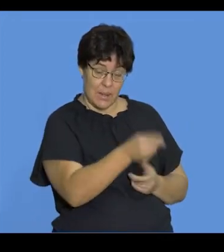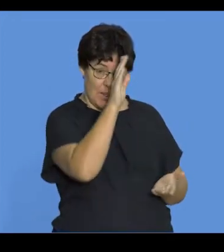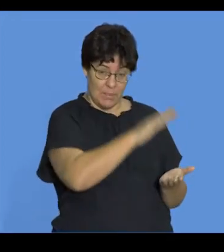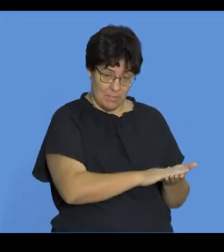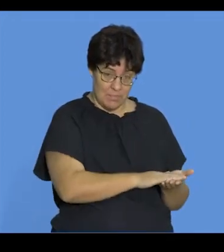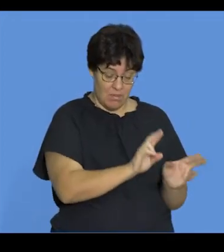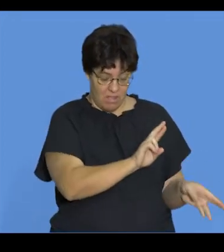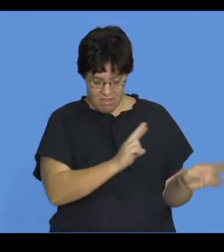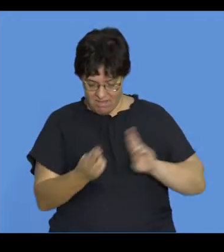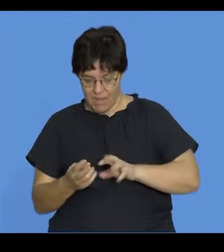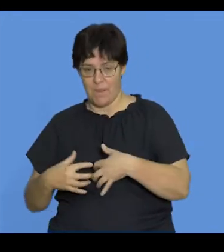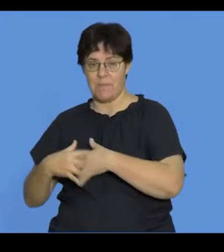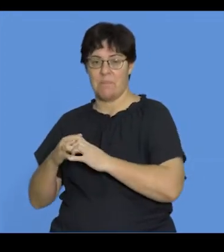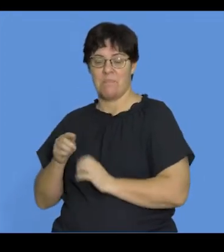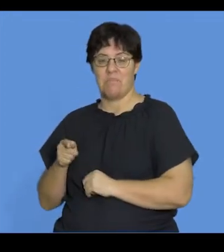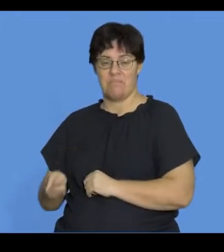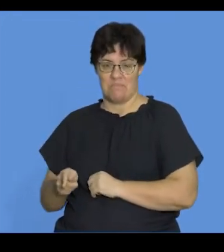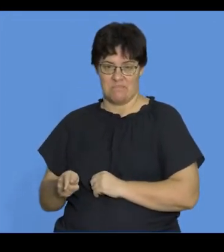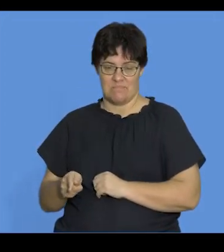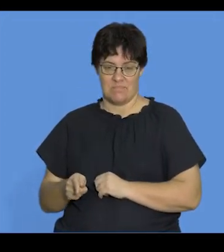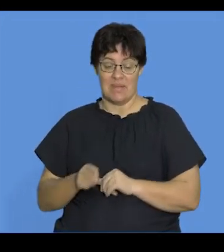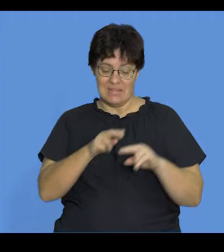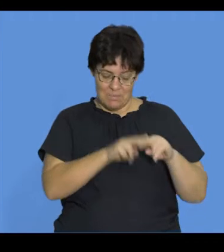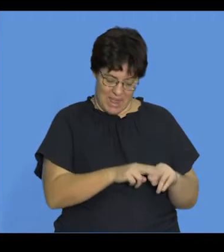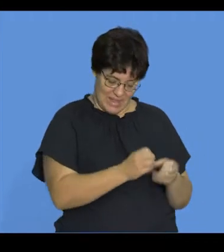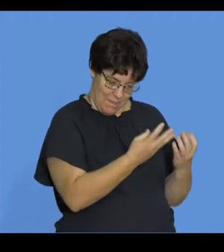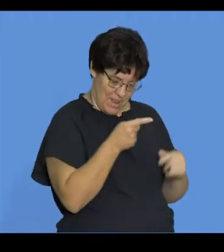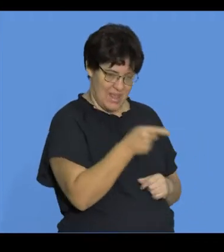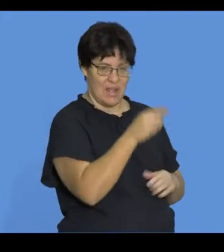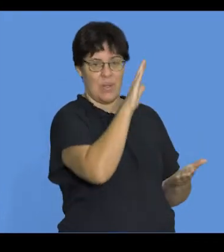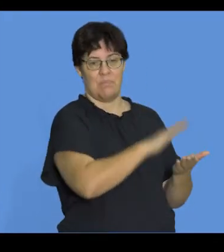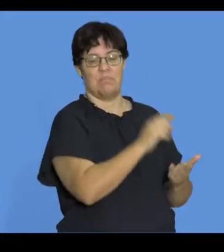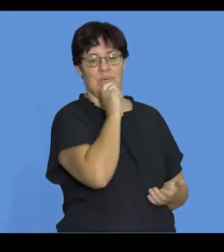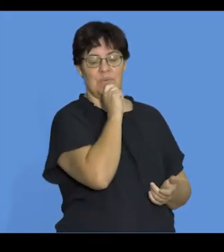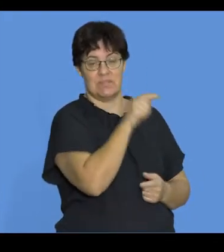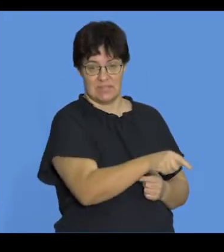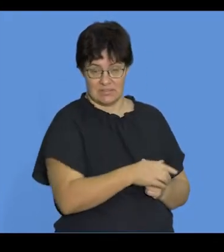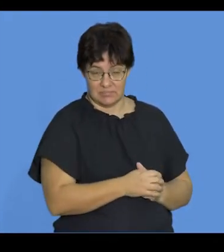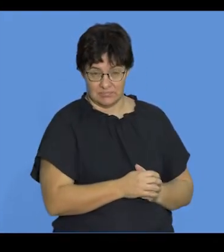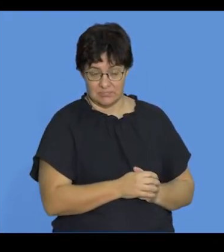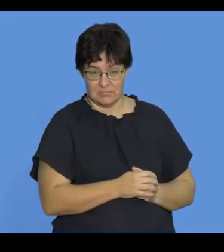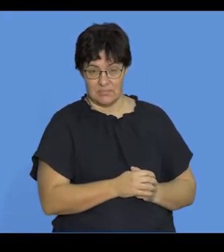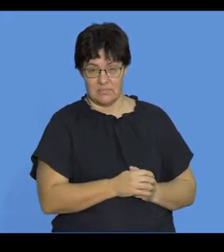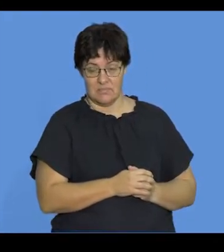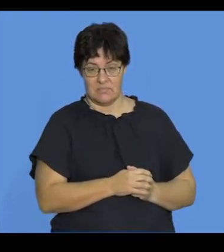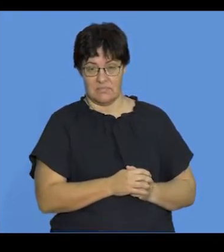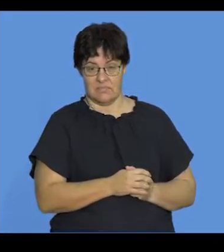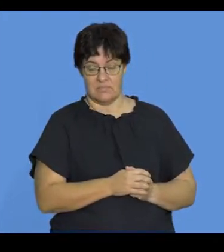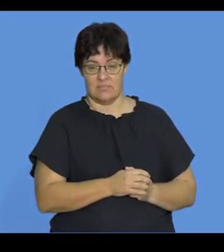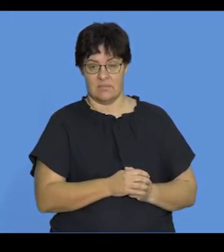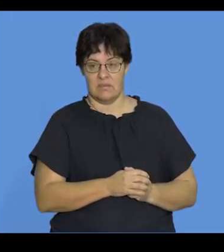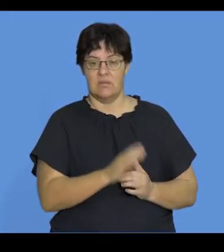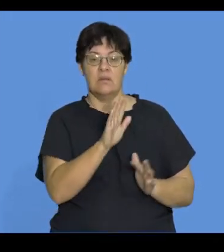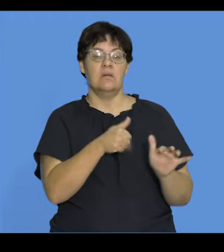in a chemical reaction depends on the quantity of the limiting reagent, okay? Now the follow-up